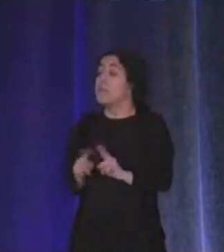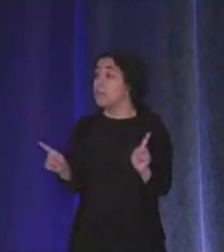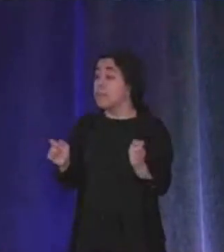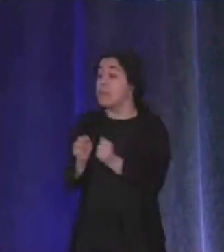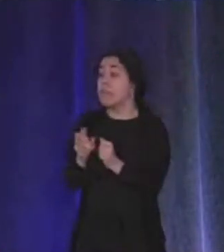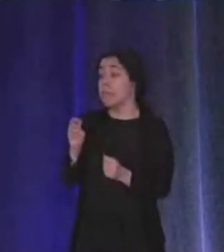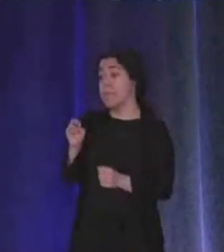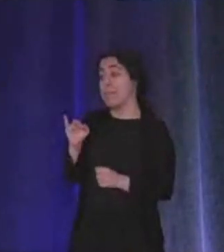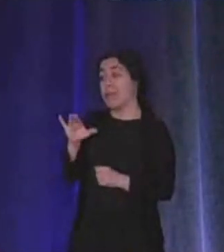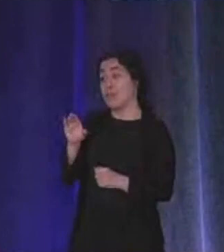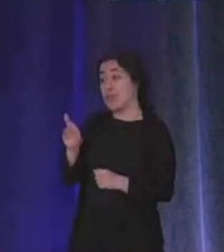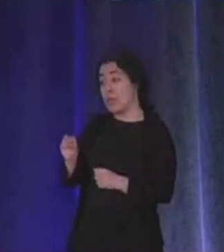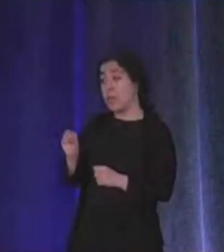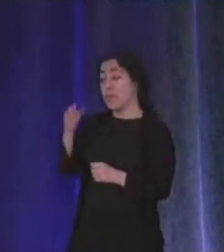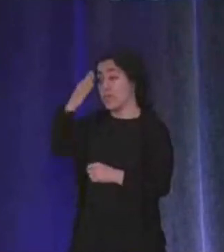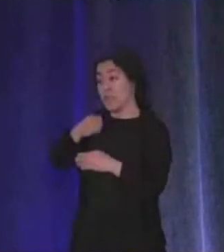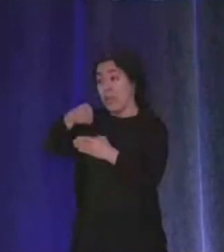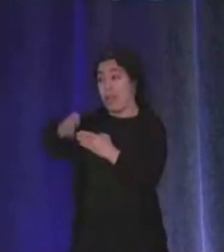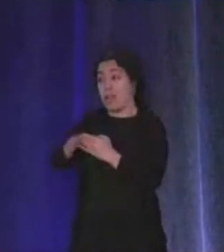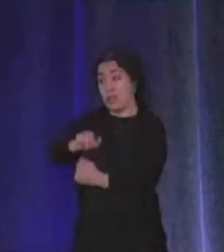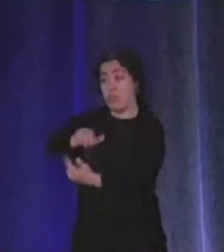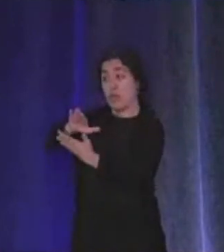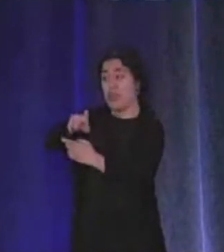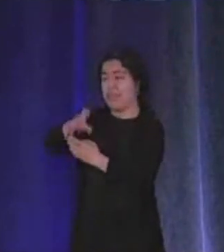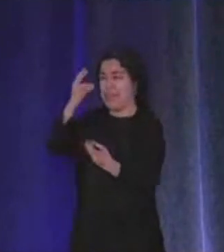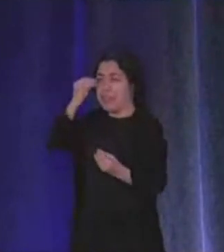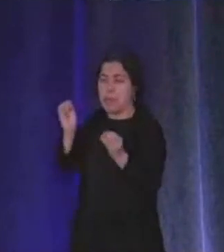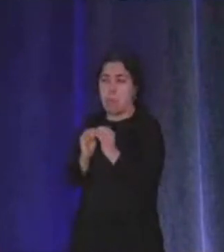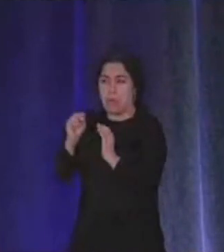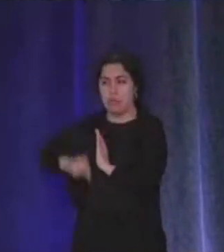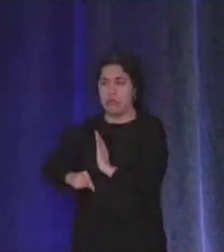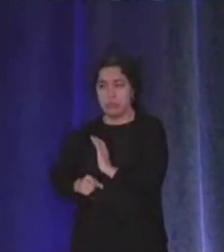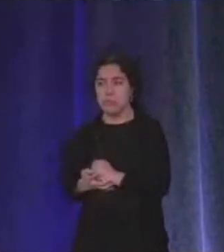front-end approach, you have to kind of think about a little bit more.